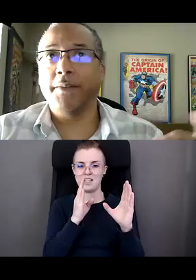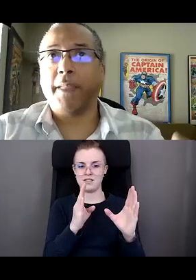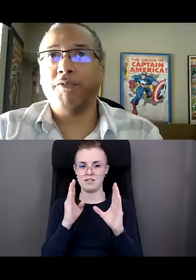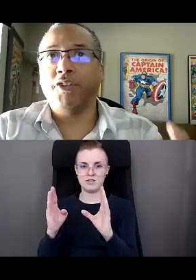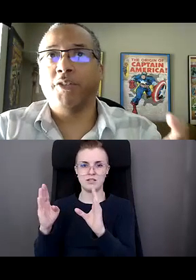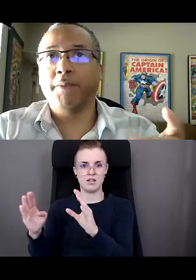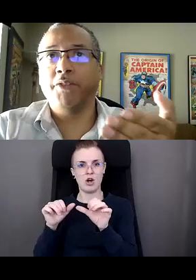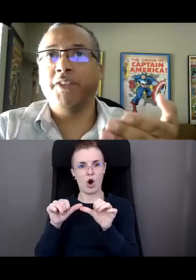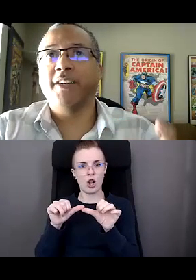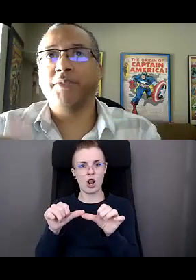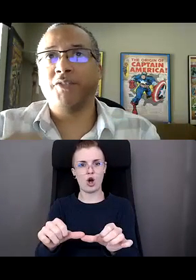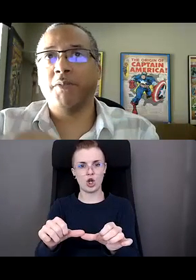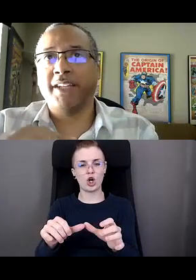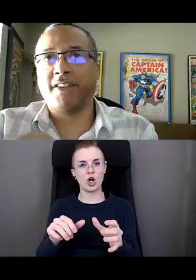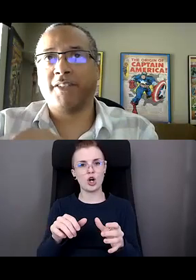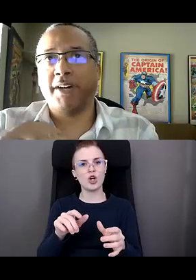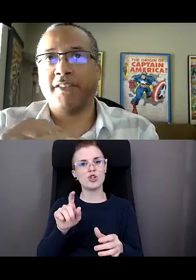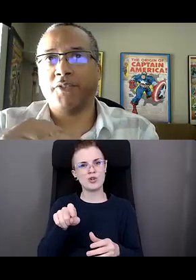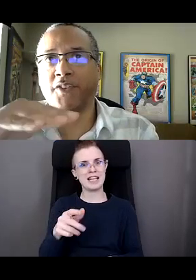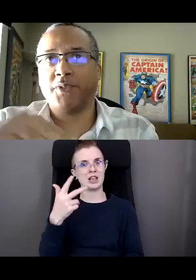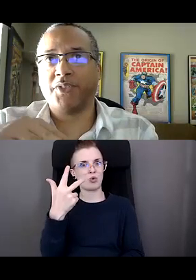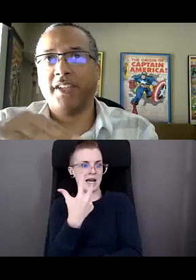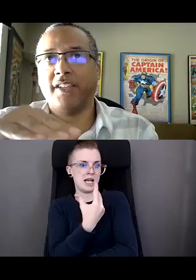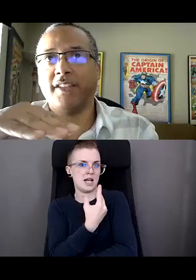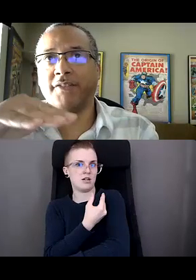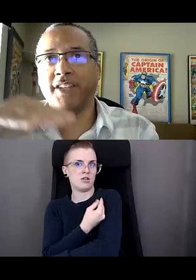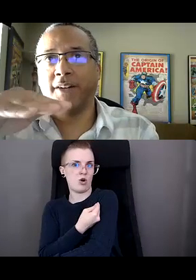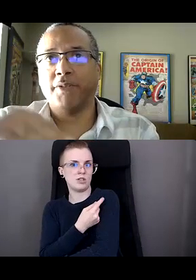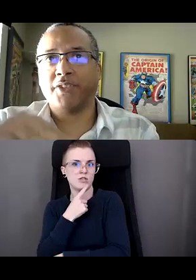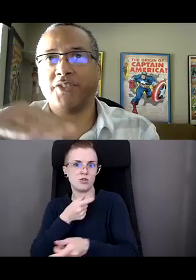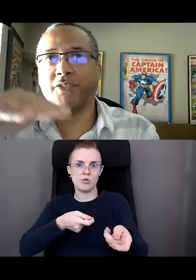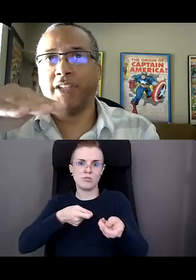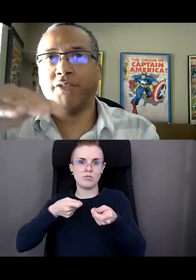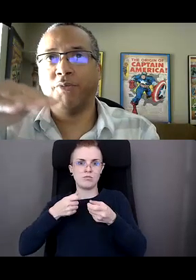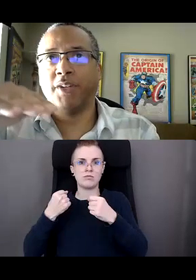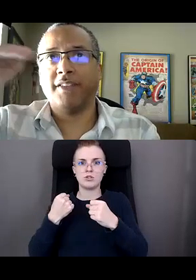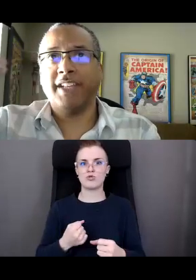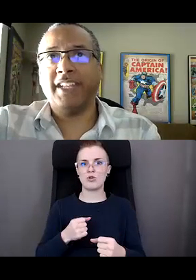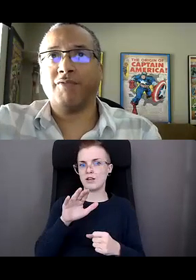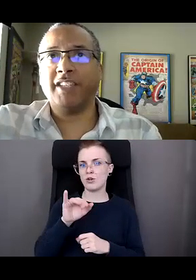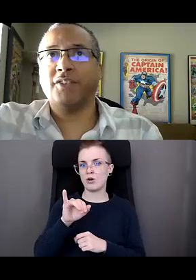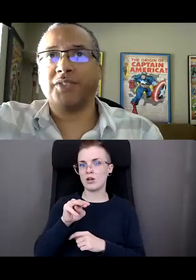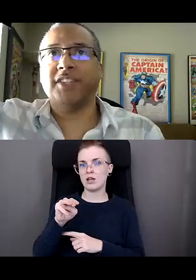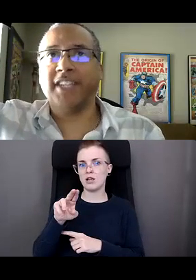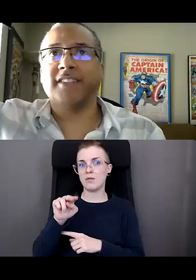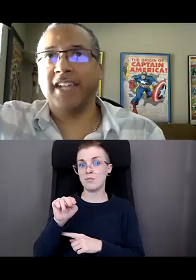get your immunity up. Because remember, I talked about those folks, their numbers are so low, they need